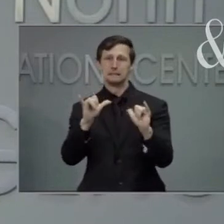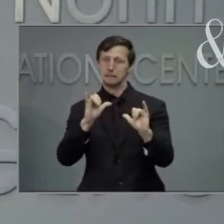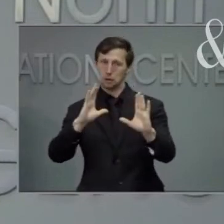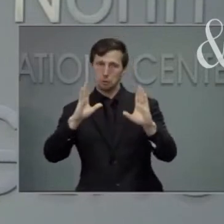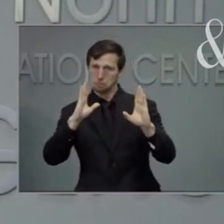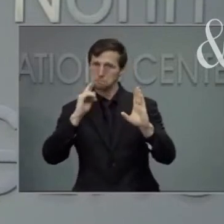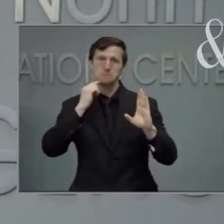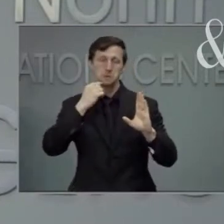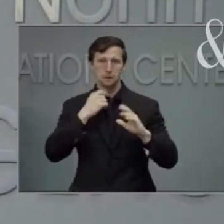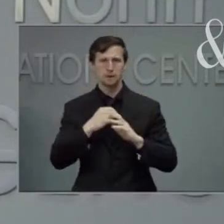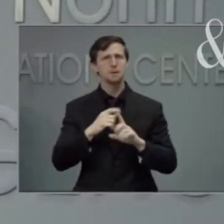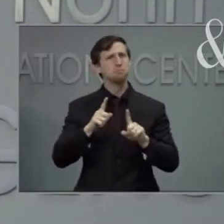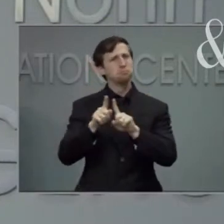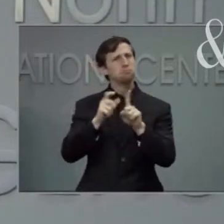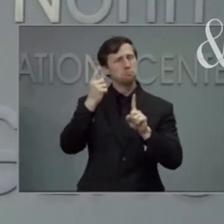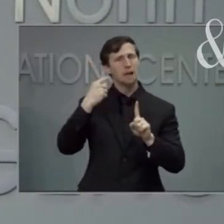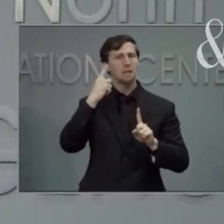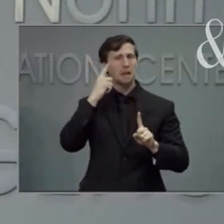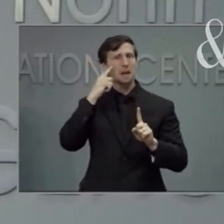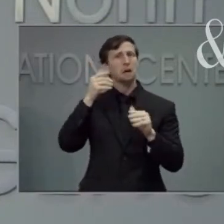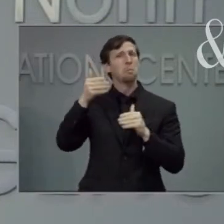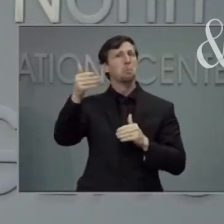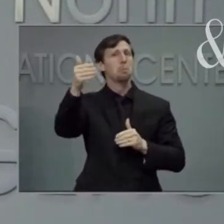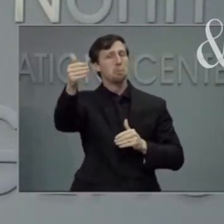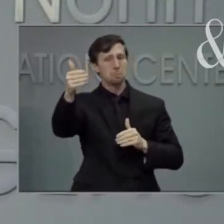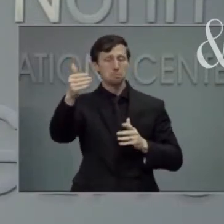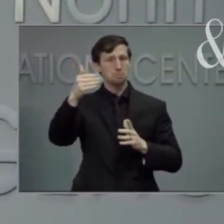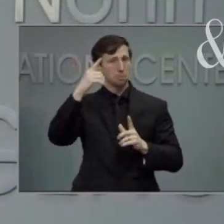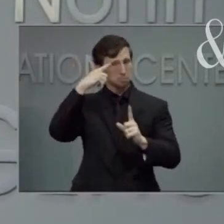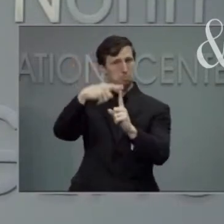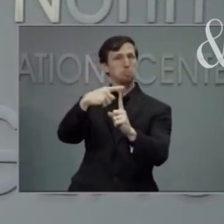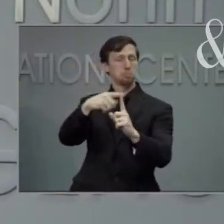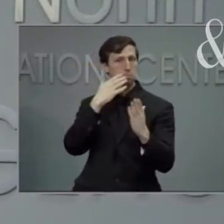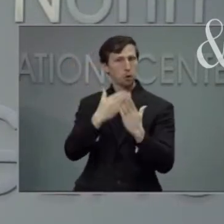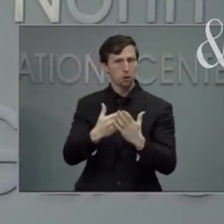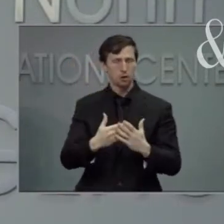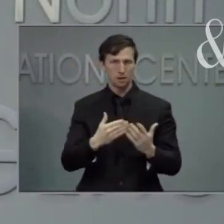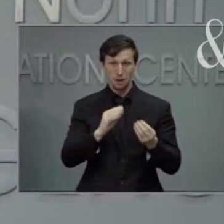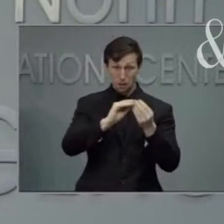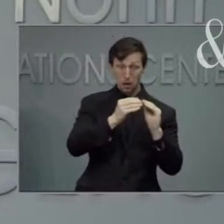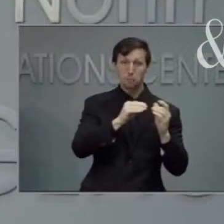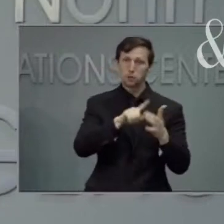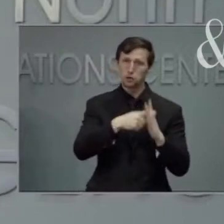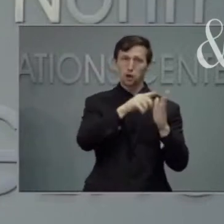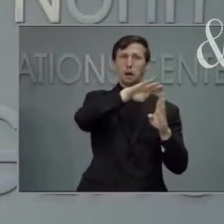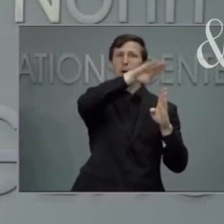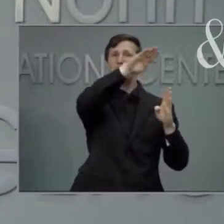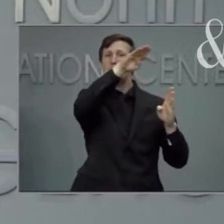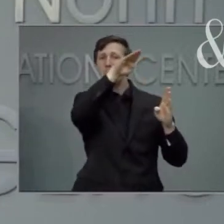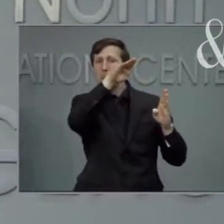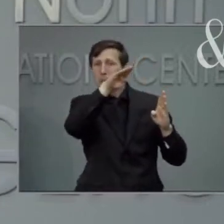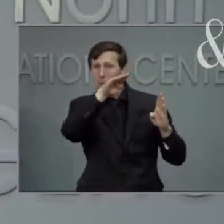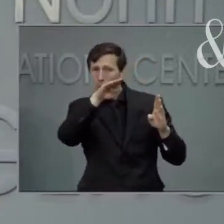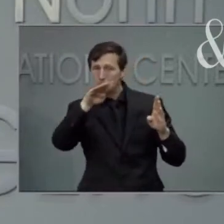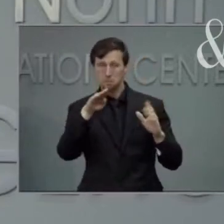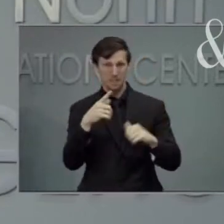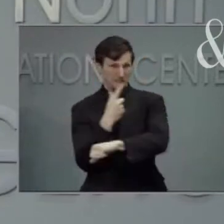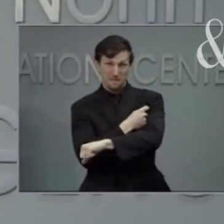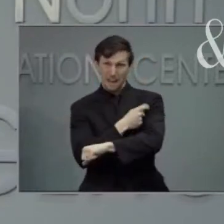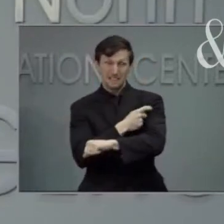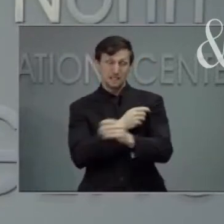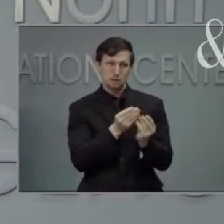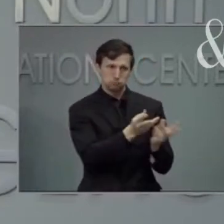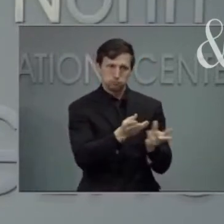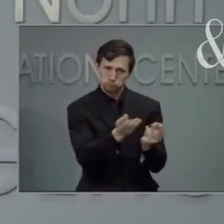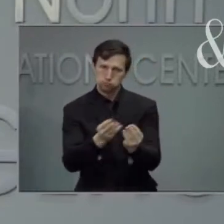our state's future. Our numbers are leveling and vaccines are being administered every day. We can and will turn